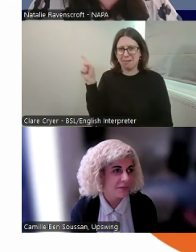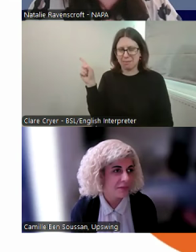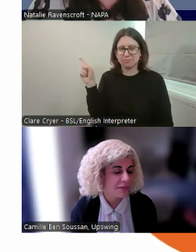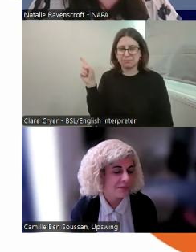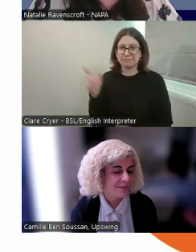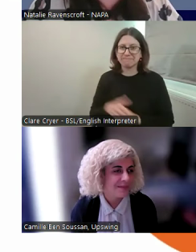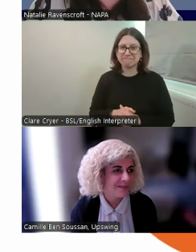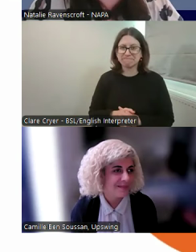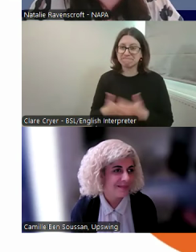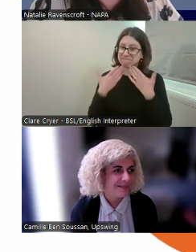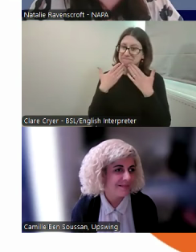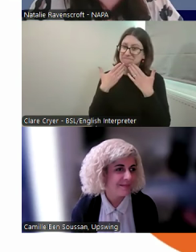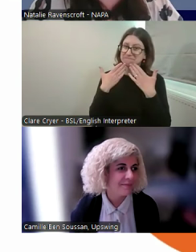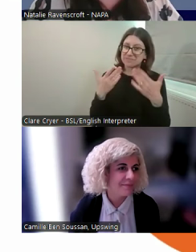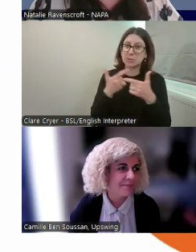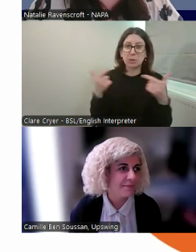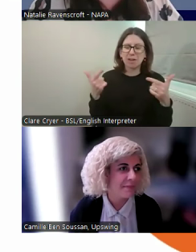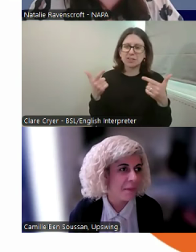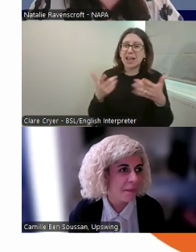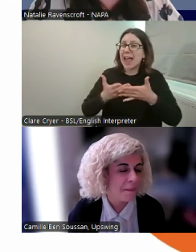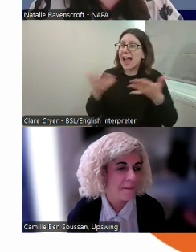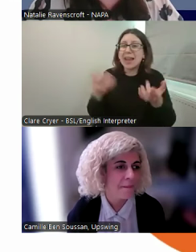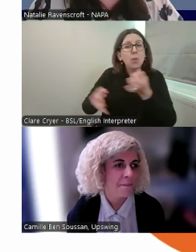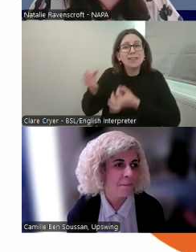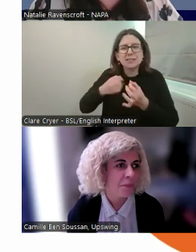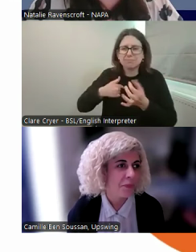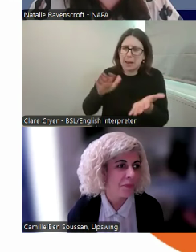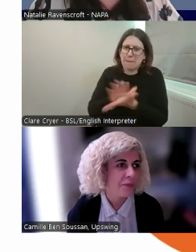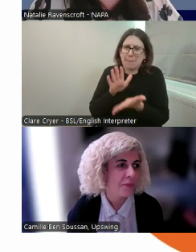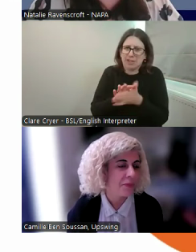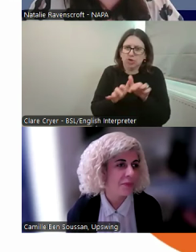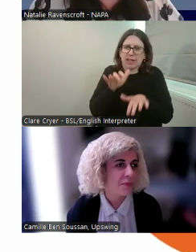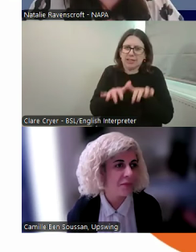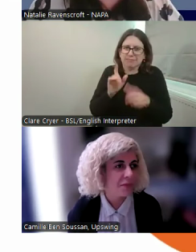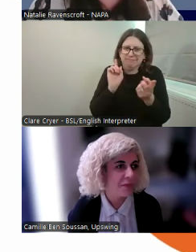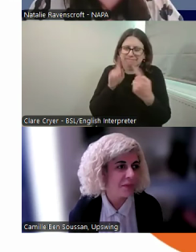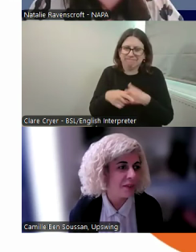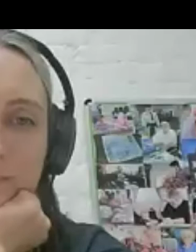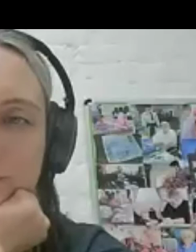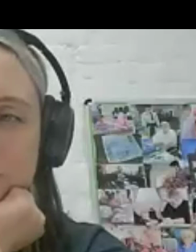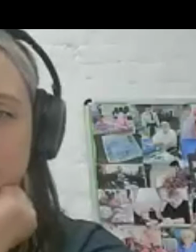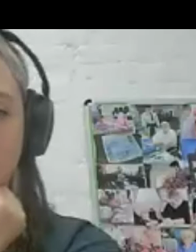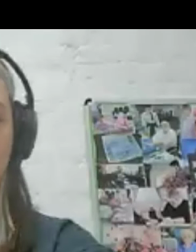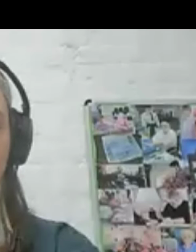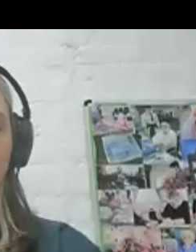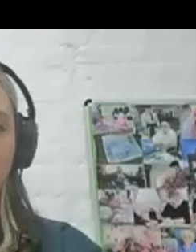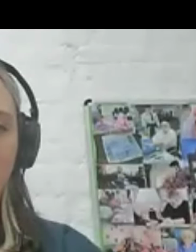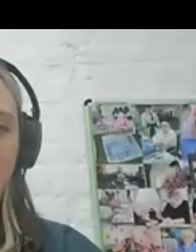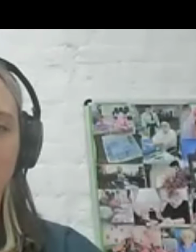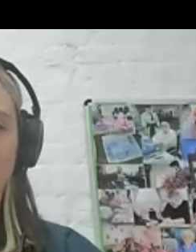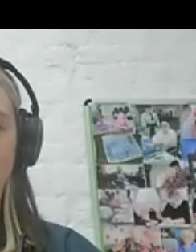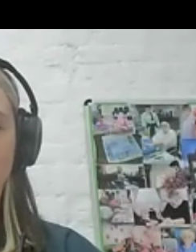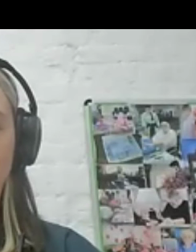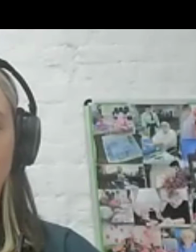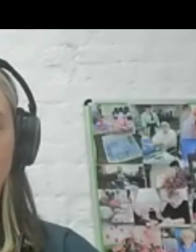Yeah, so thank you very much. And any questions, I'm really happy to answer in the chat. Thank you so much, Kate. And